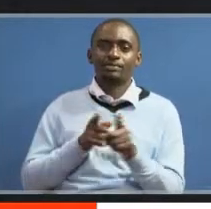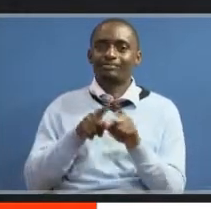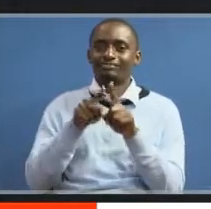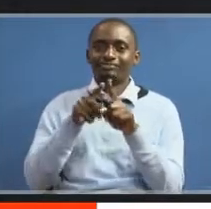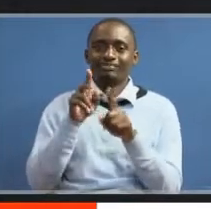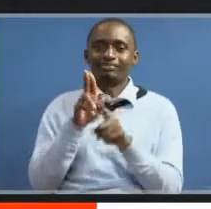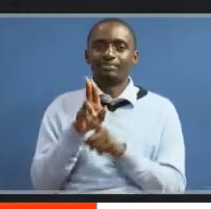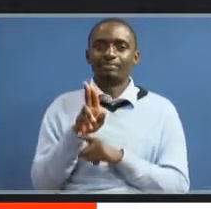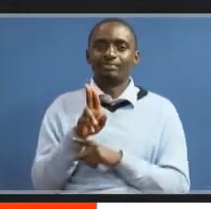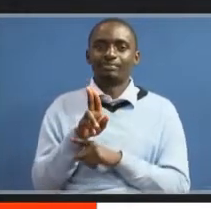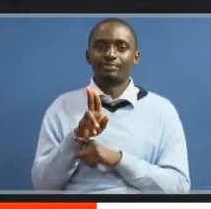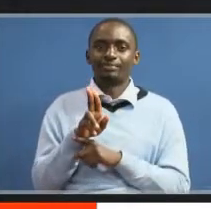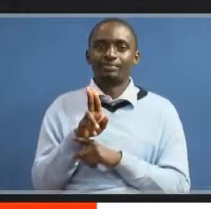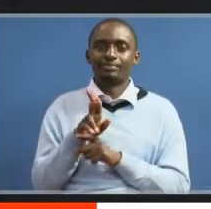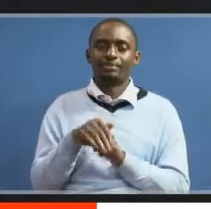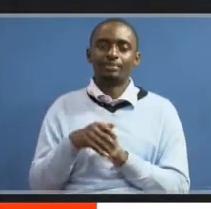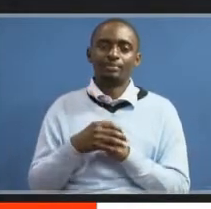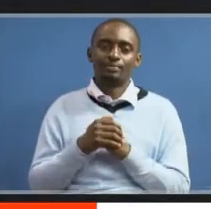University,